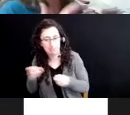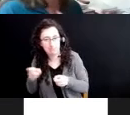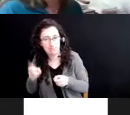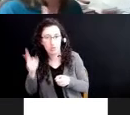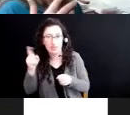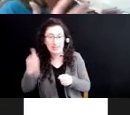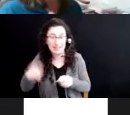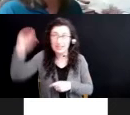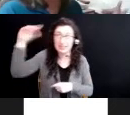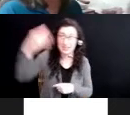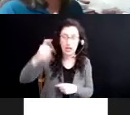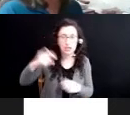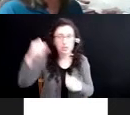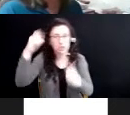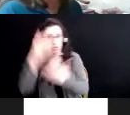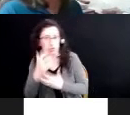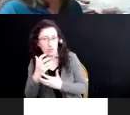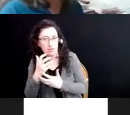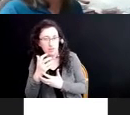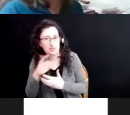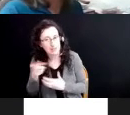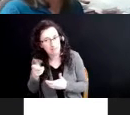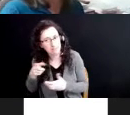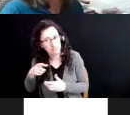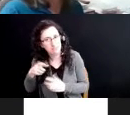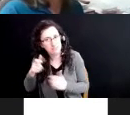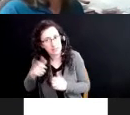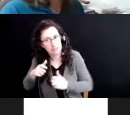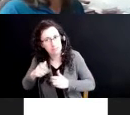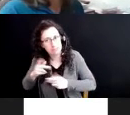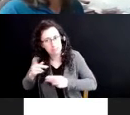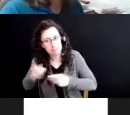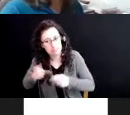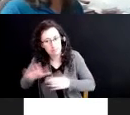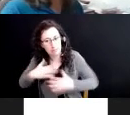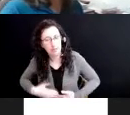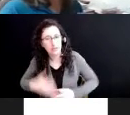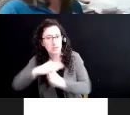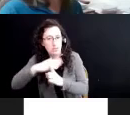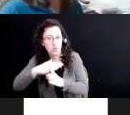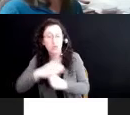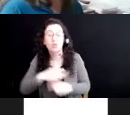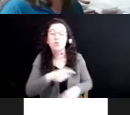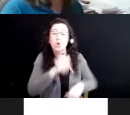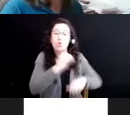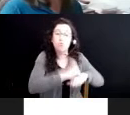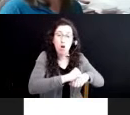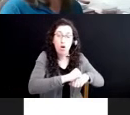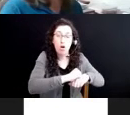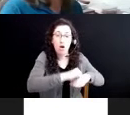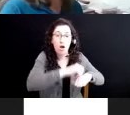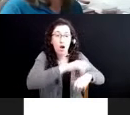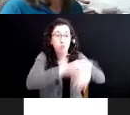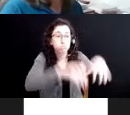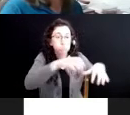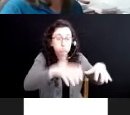they have specific temperature regulation needs, and these rock piles and